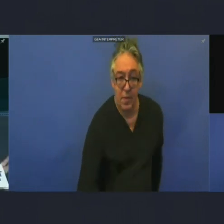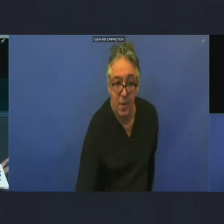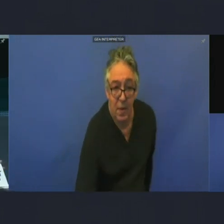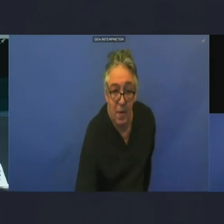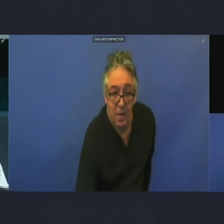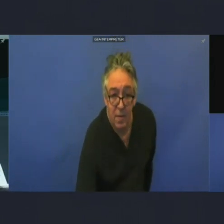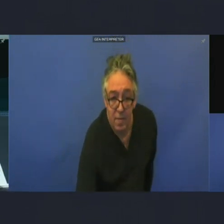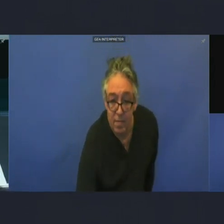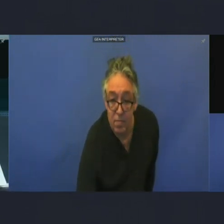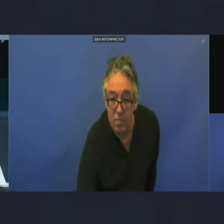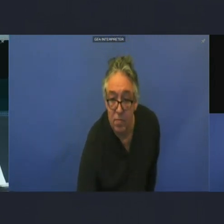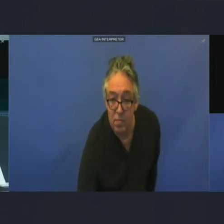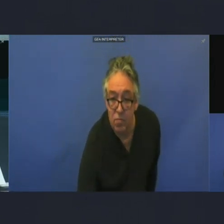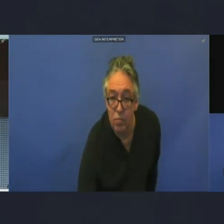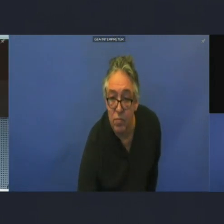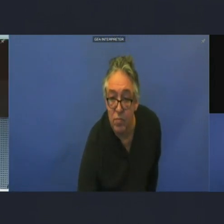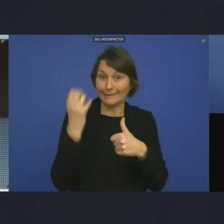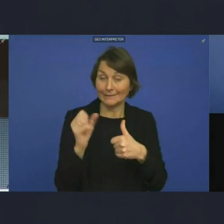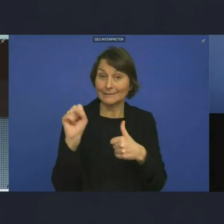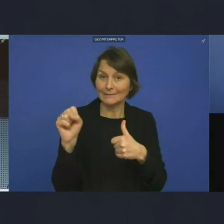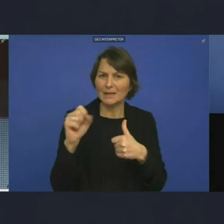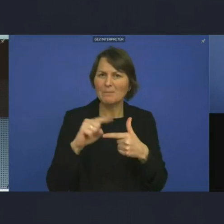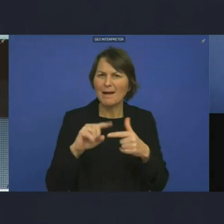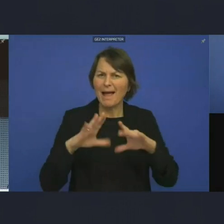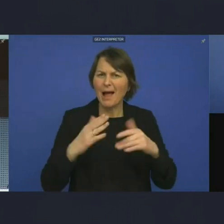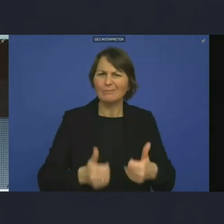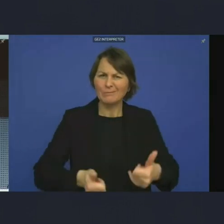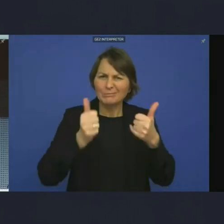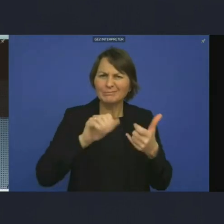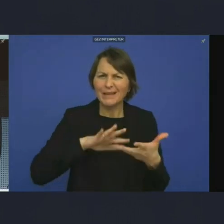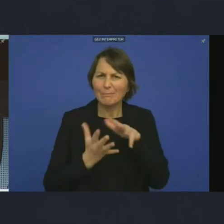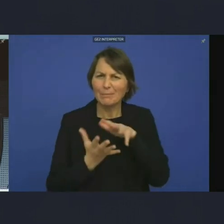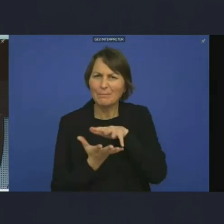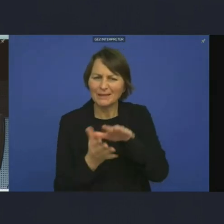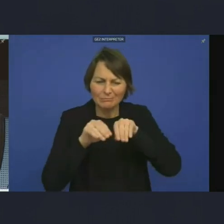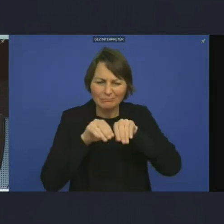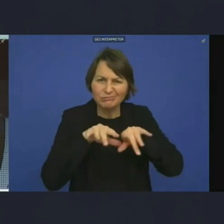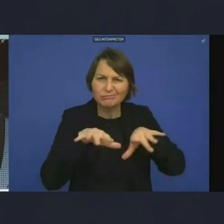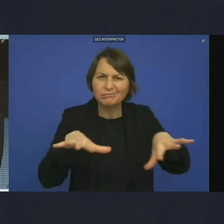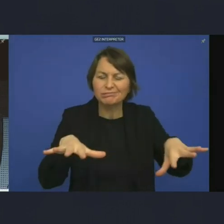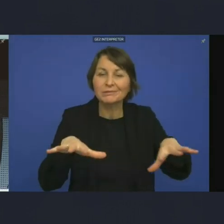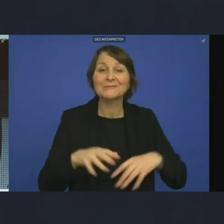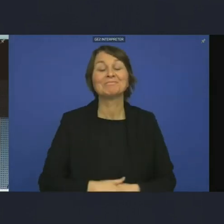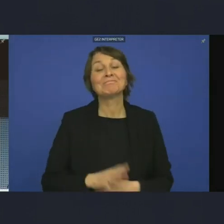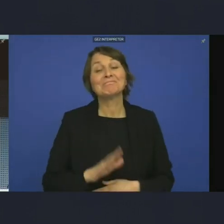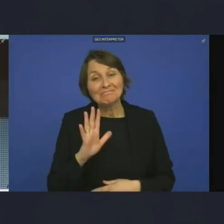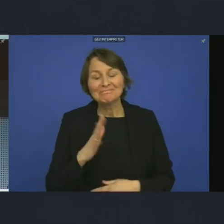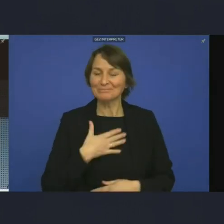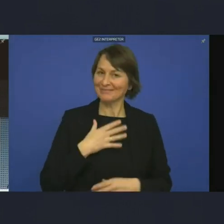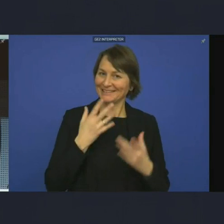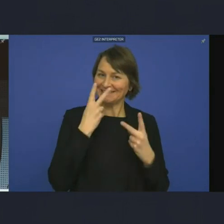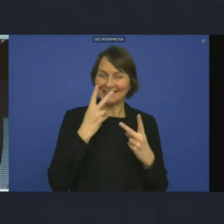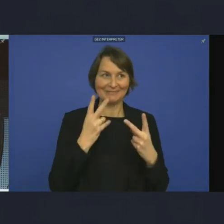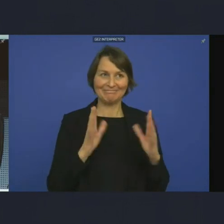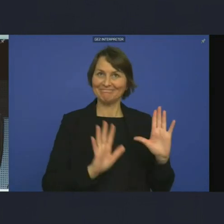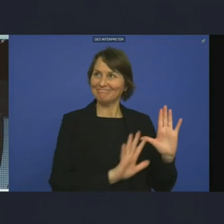the diversity. But this is the nice thing about Europe. We all do different things and we can learn from the